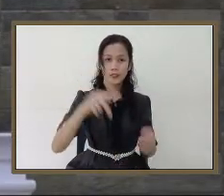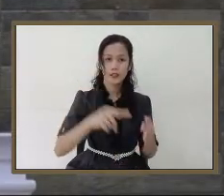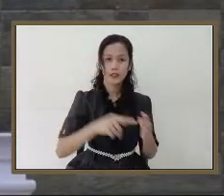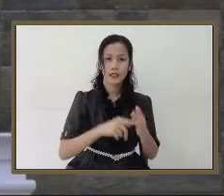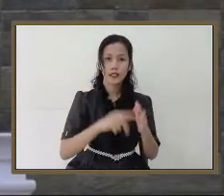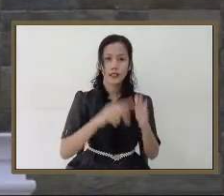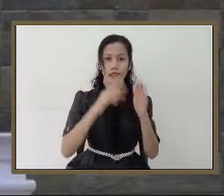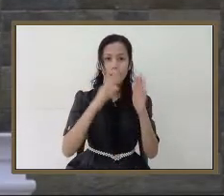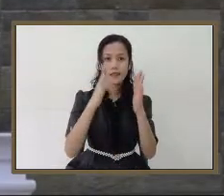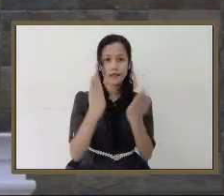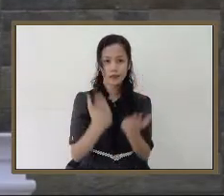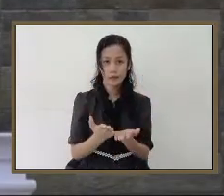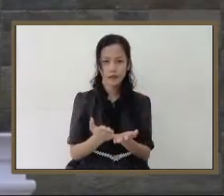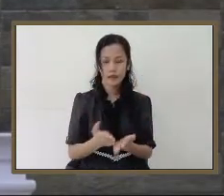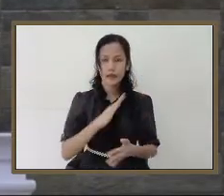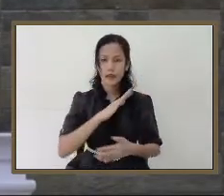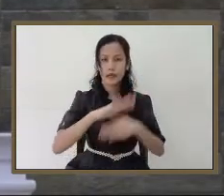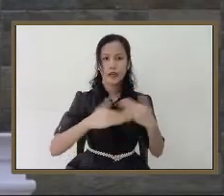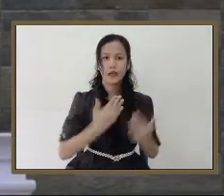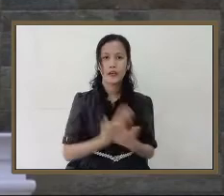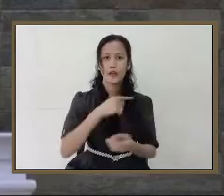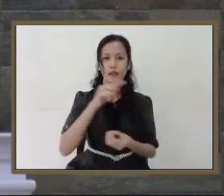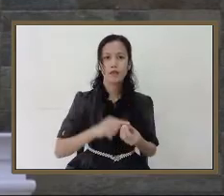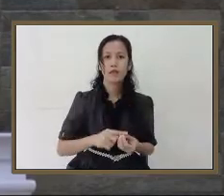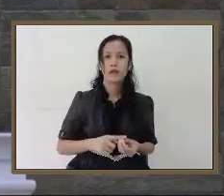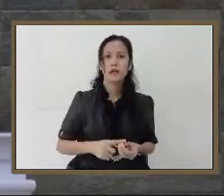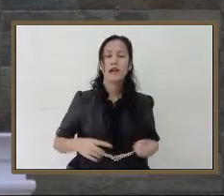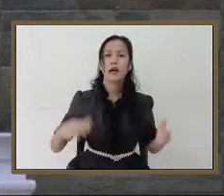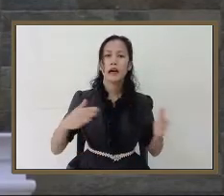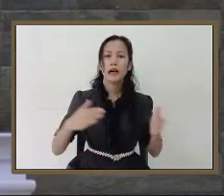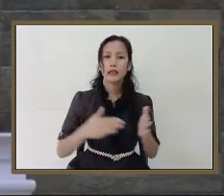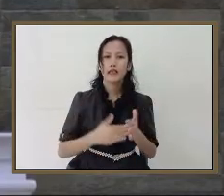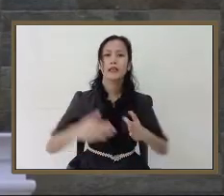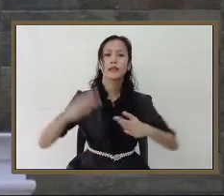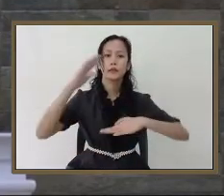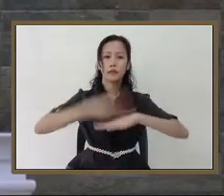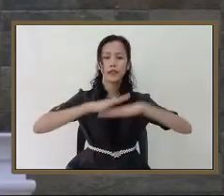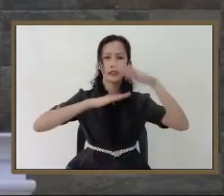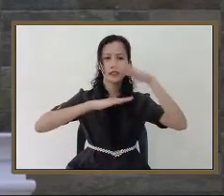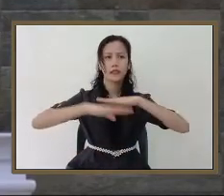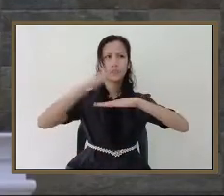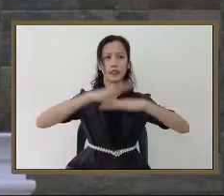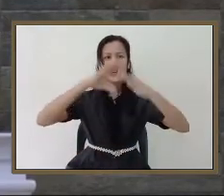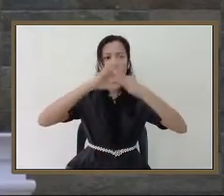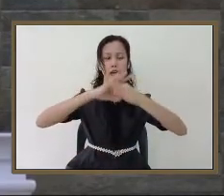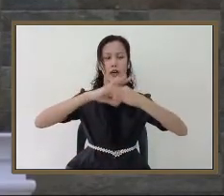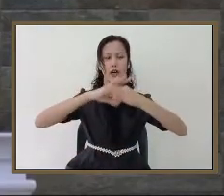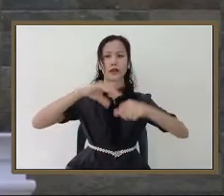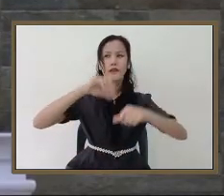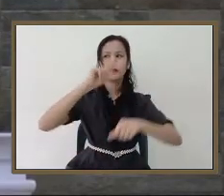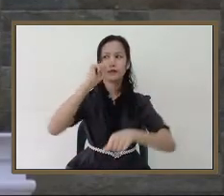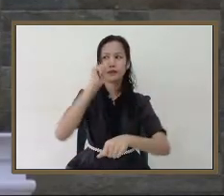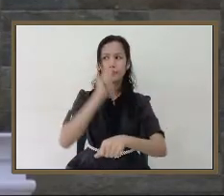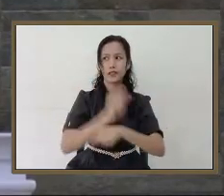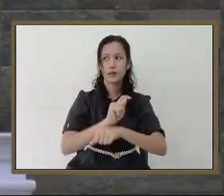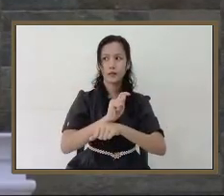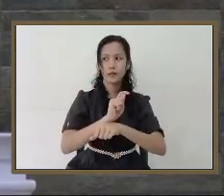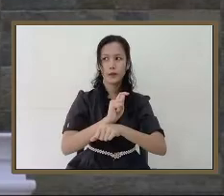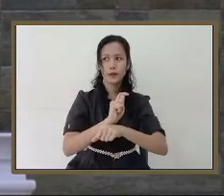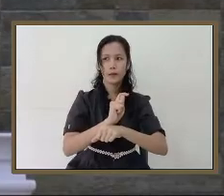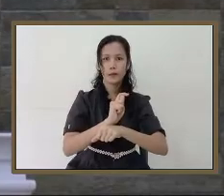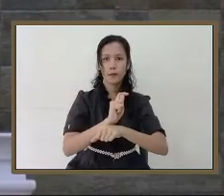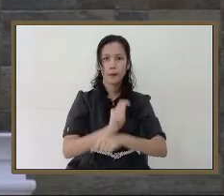Ezra is all about the rebuilding of the temple. Okay? It is all about the rebuilding of the